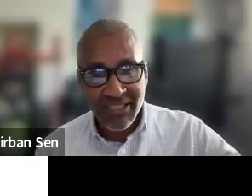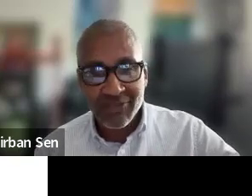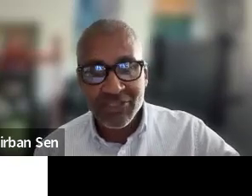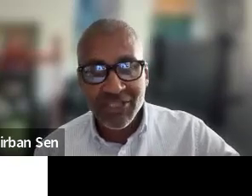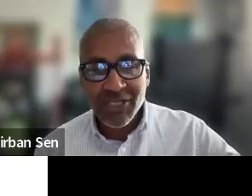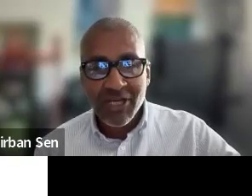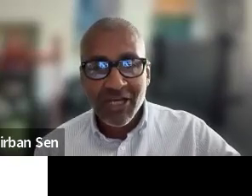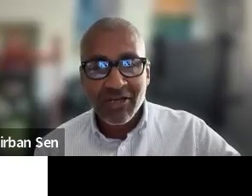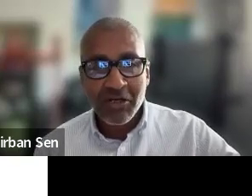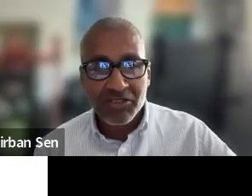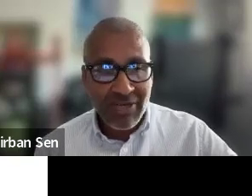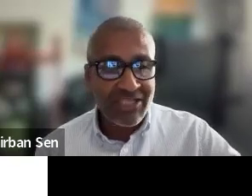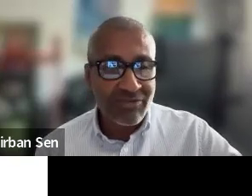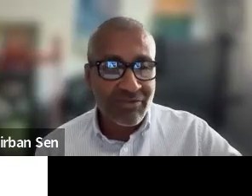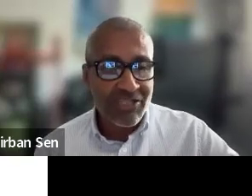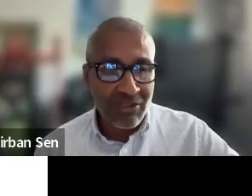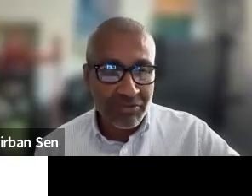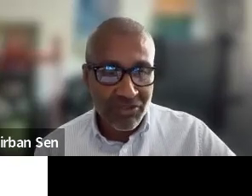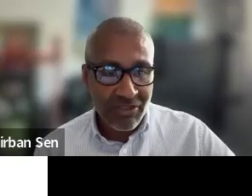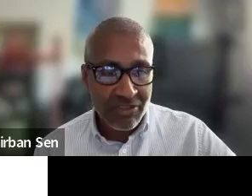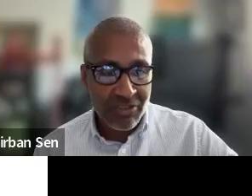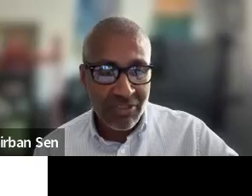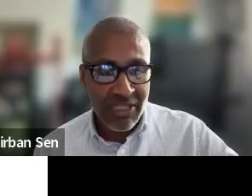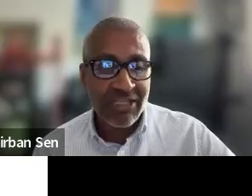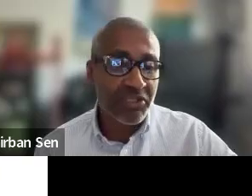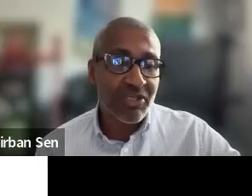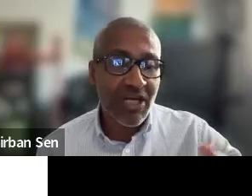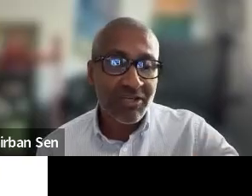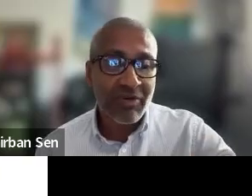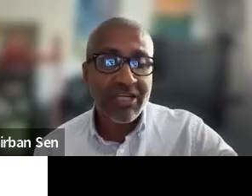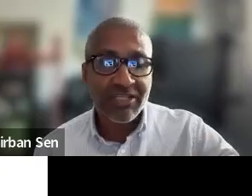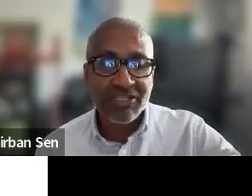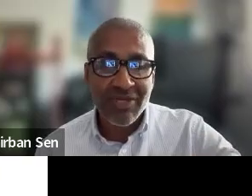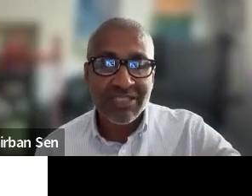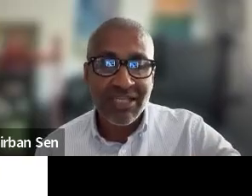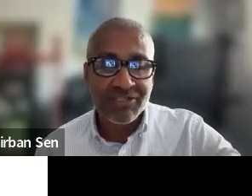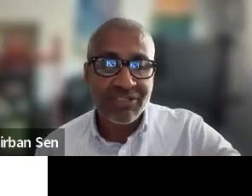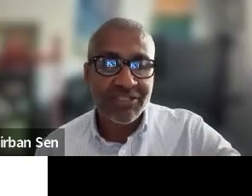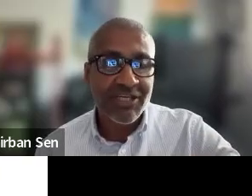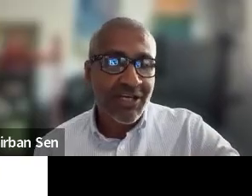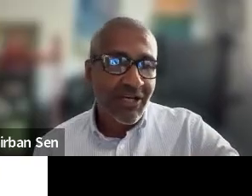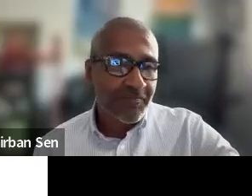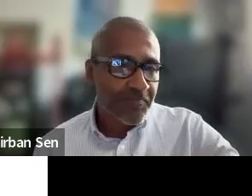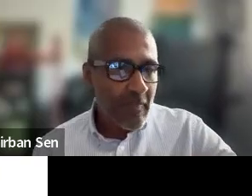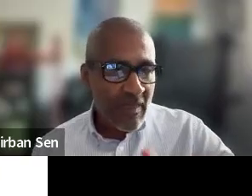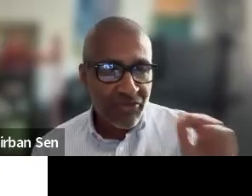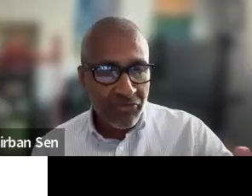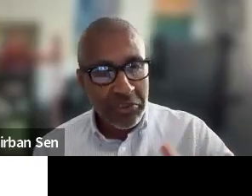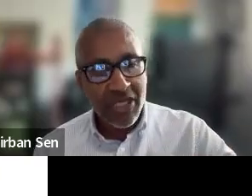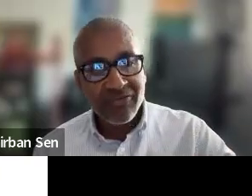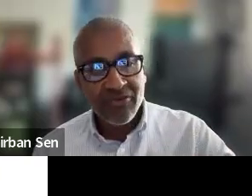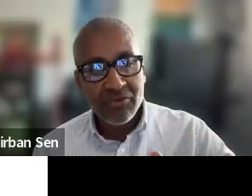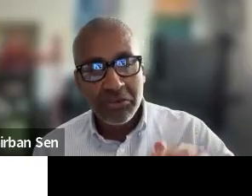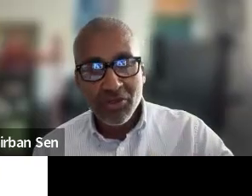provide discounts on transit rides to Californians that are actually riding these transit agencies.